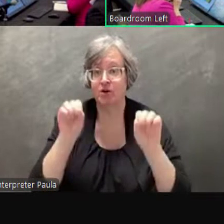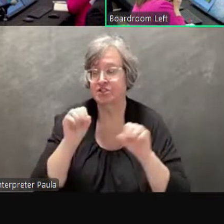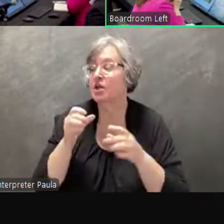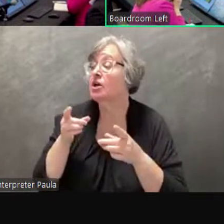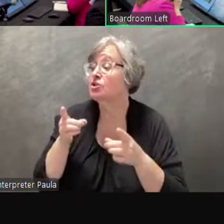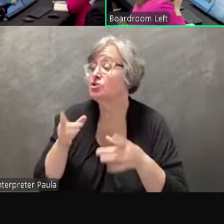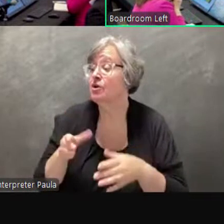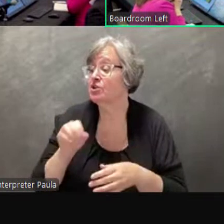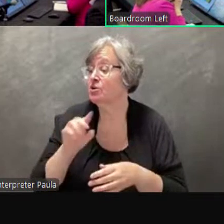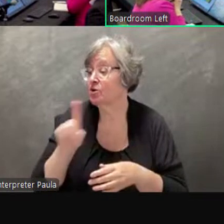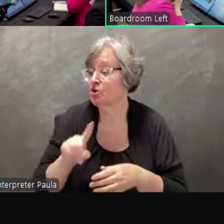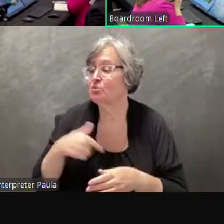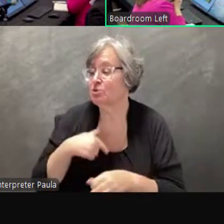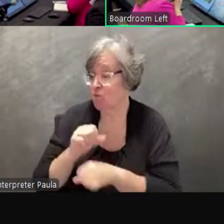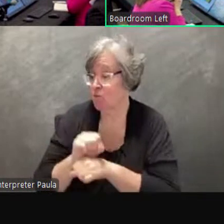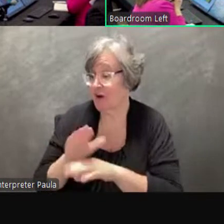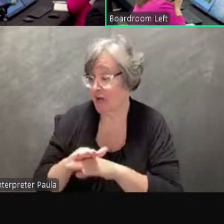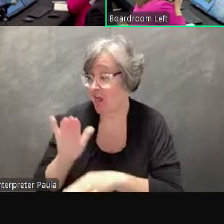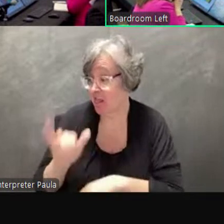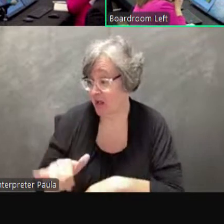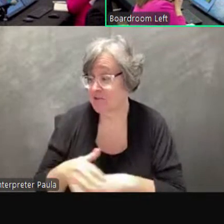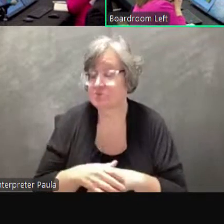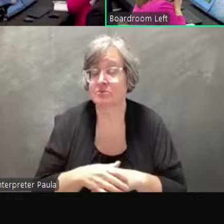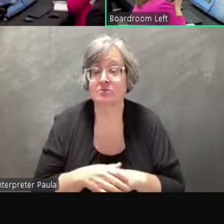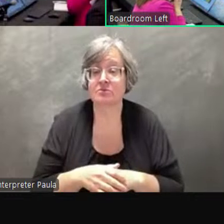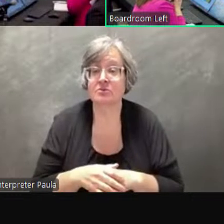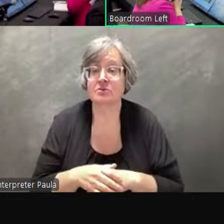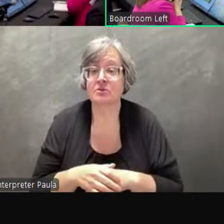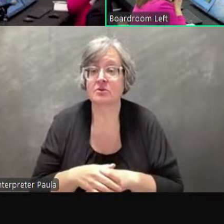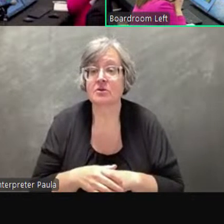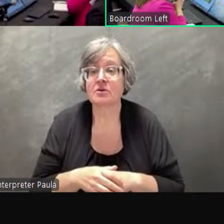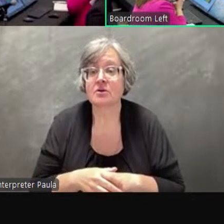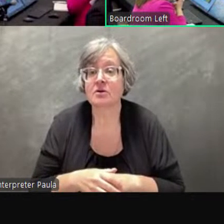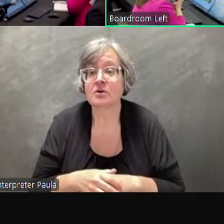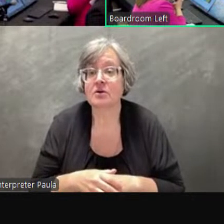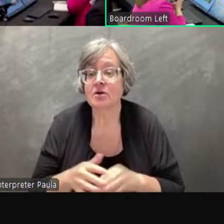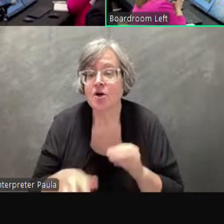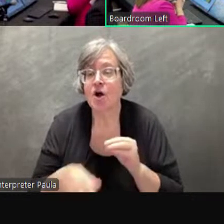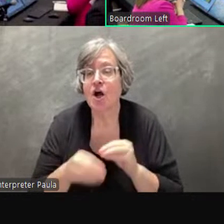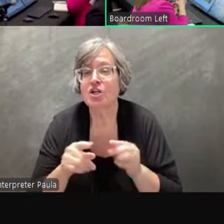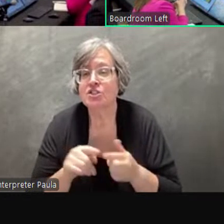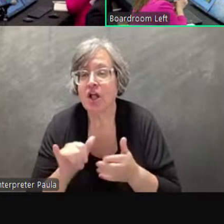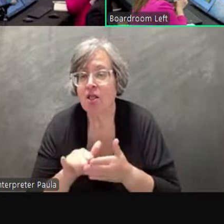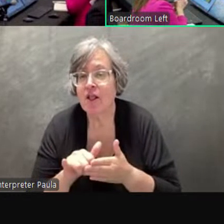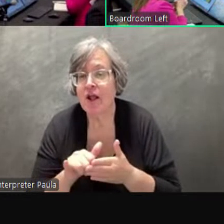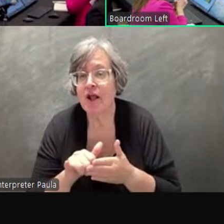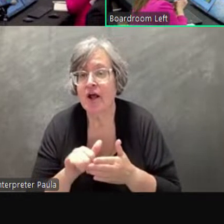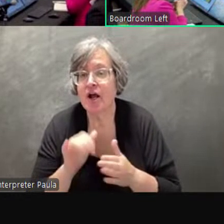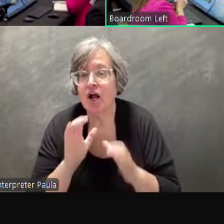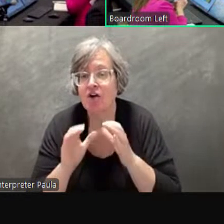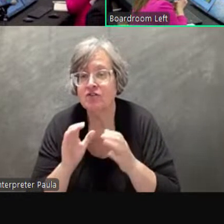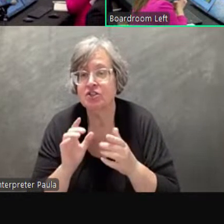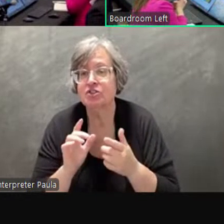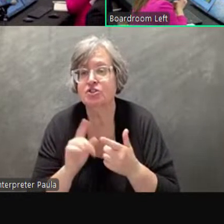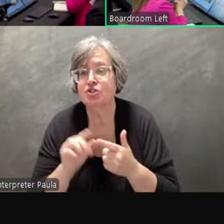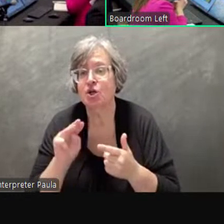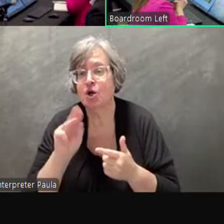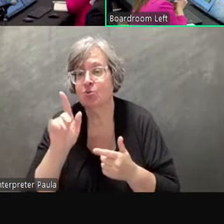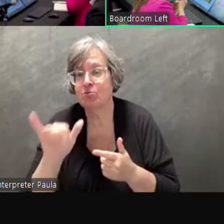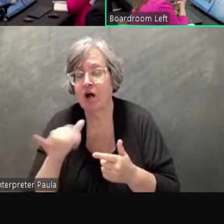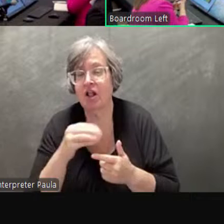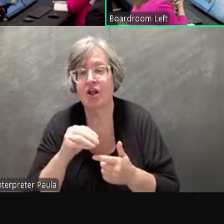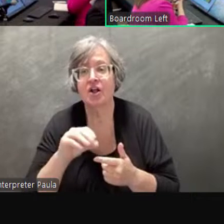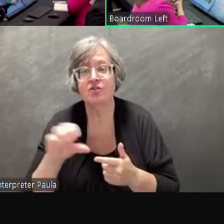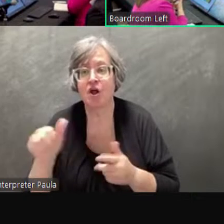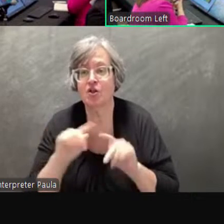actually working on exactly that. I've had those conversations with Molly and the rest of my team that we continue our